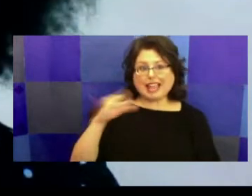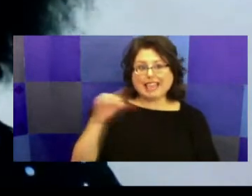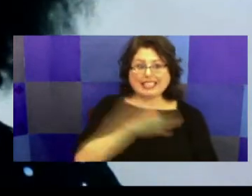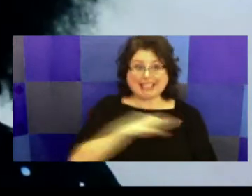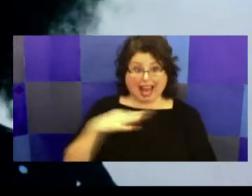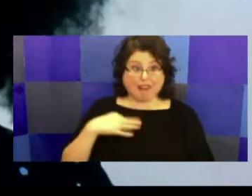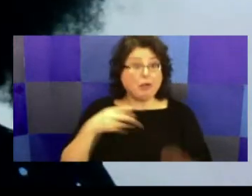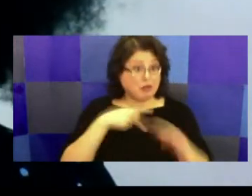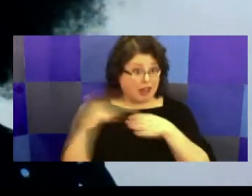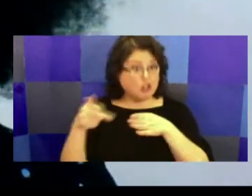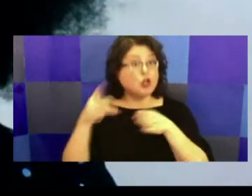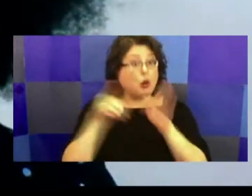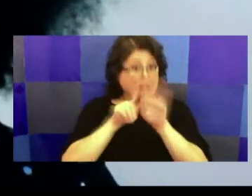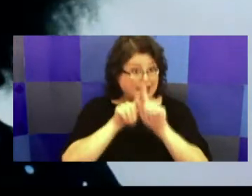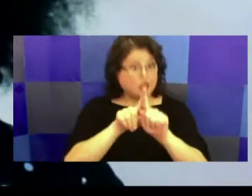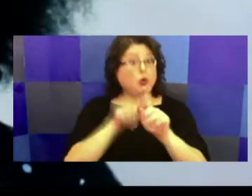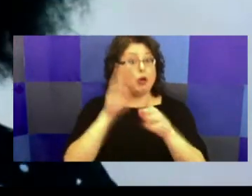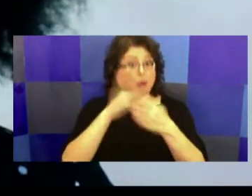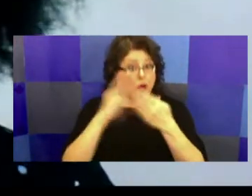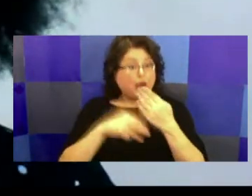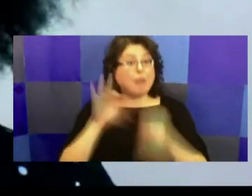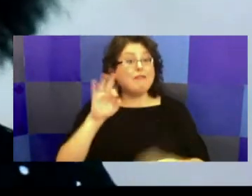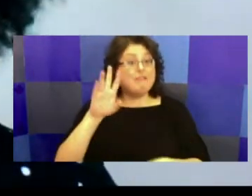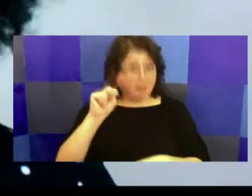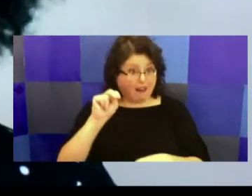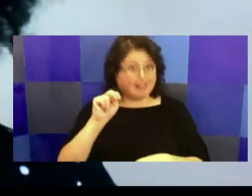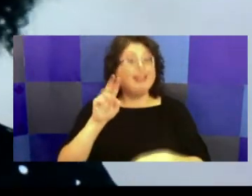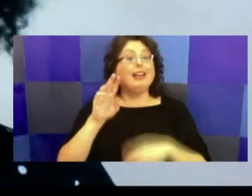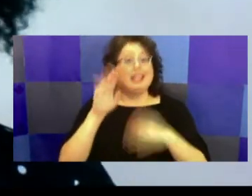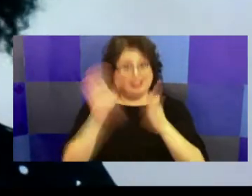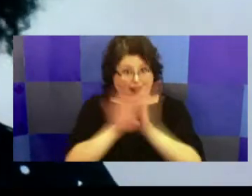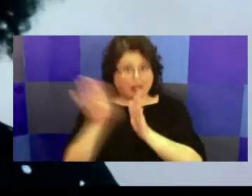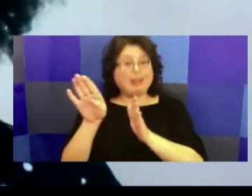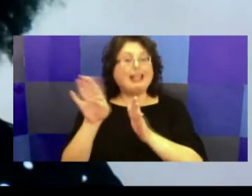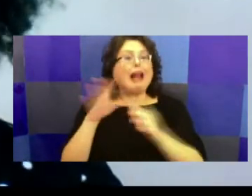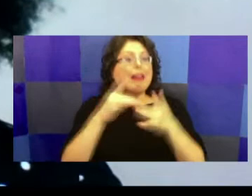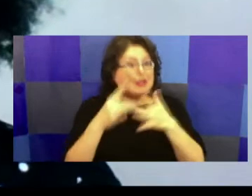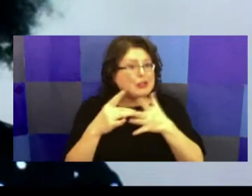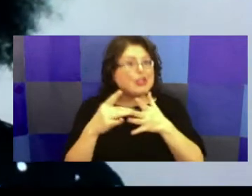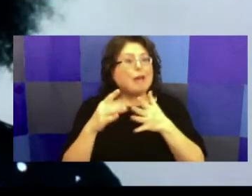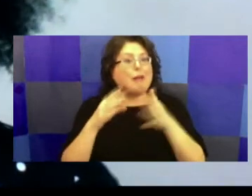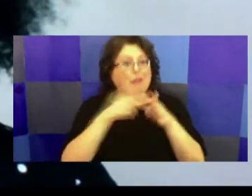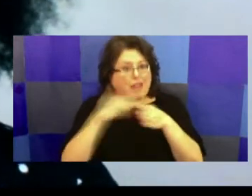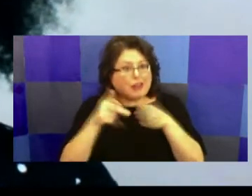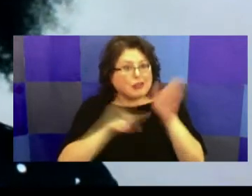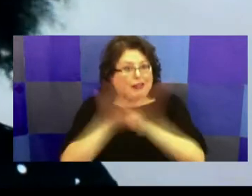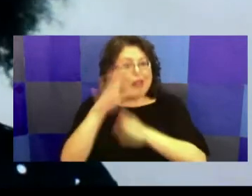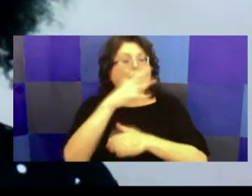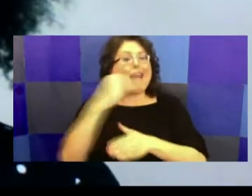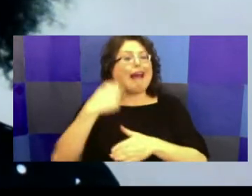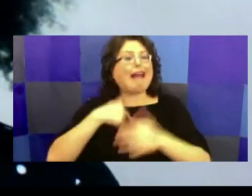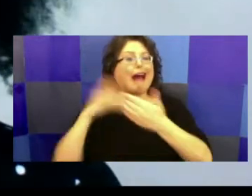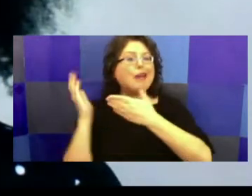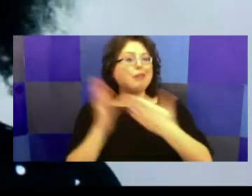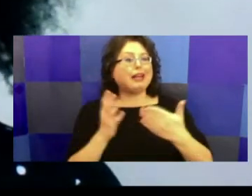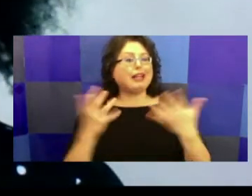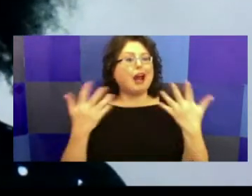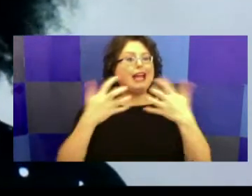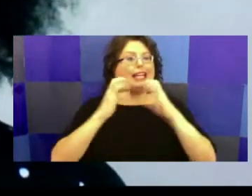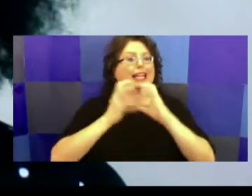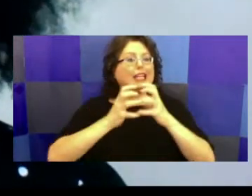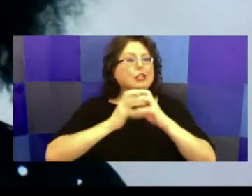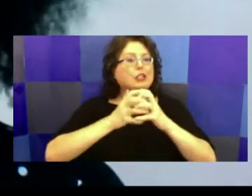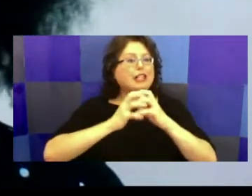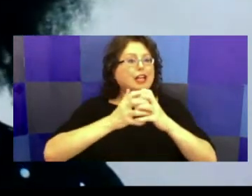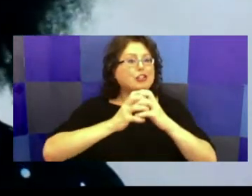program, fund development, leadership and professional development, and I bring intersectionally focused and diverse